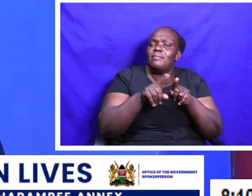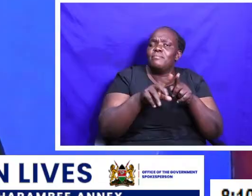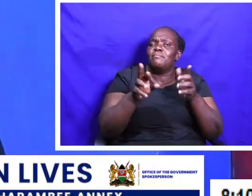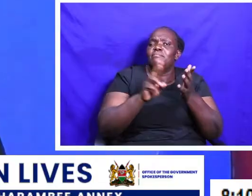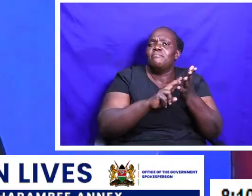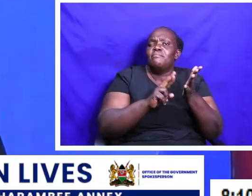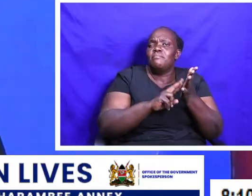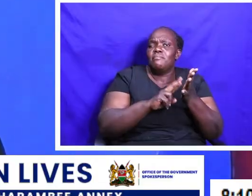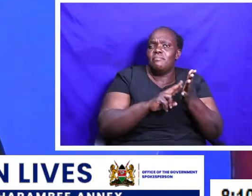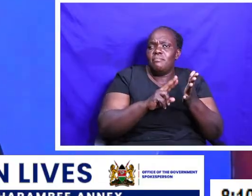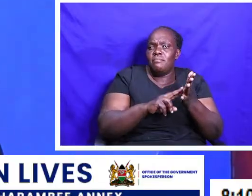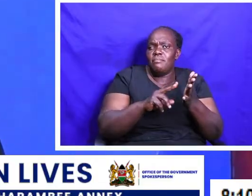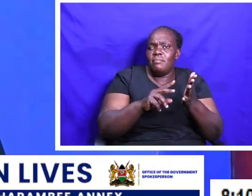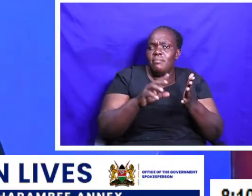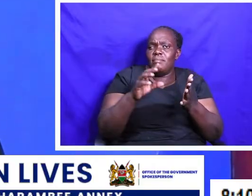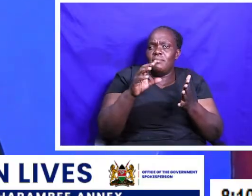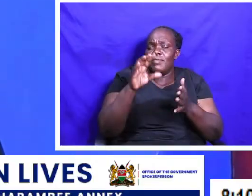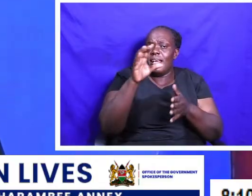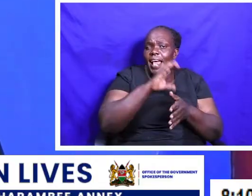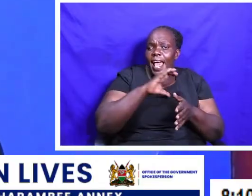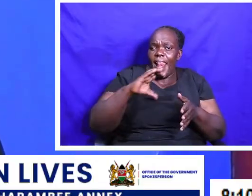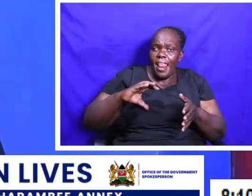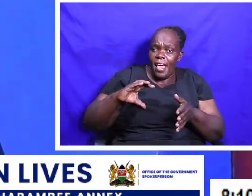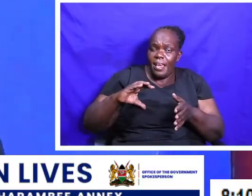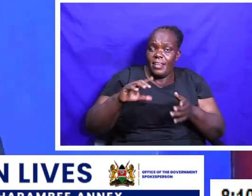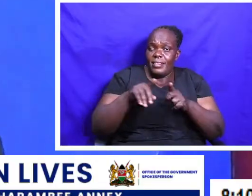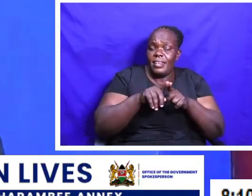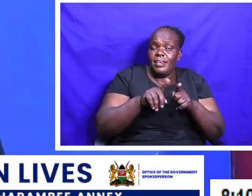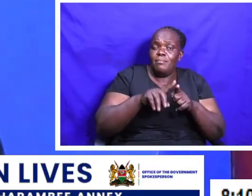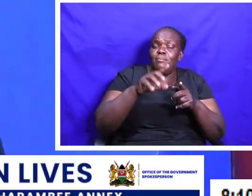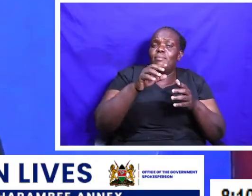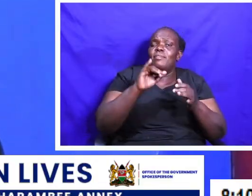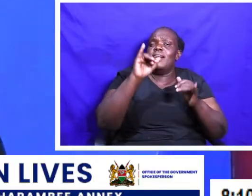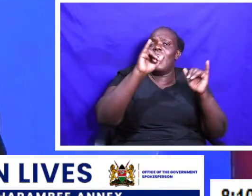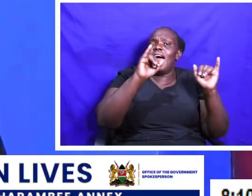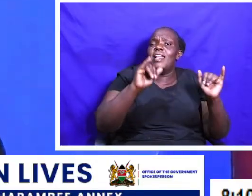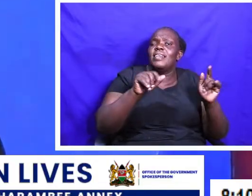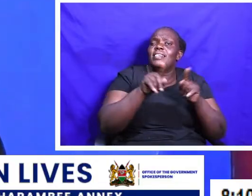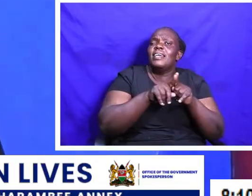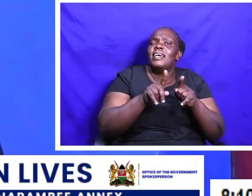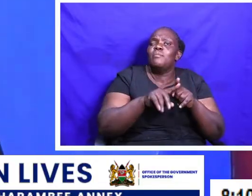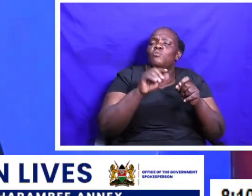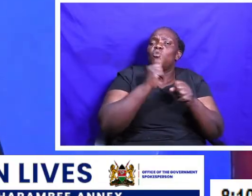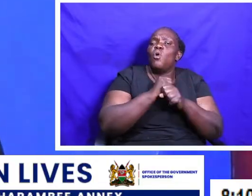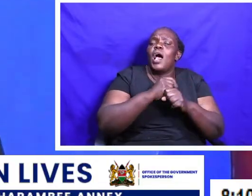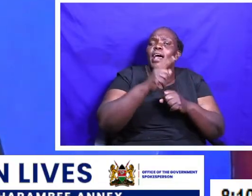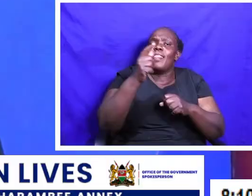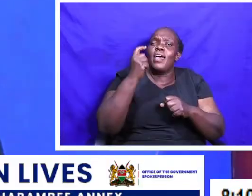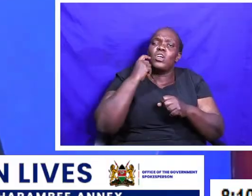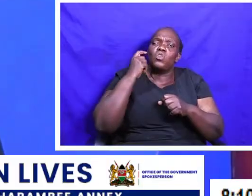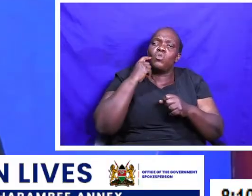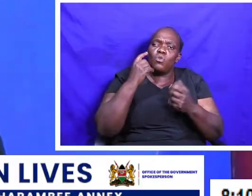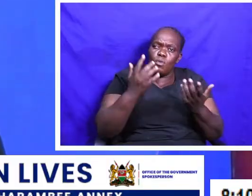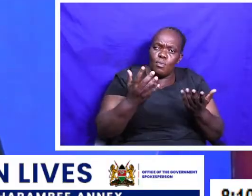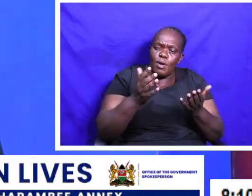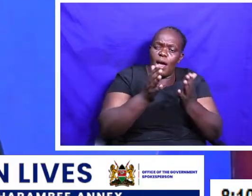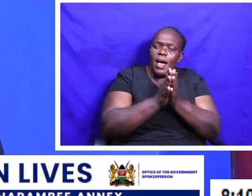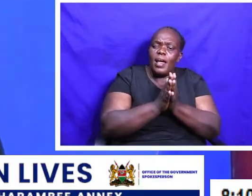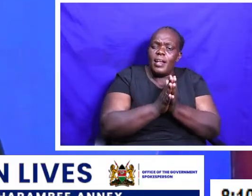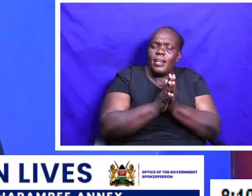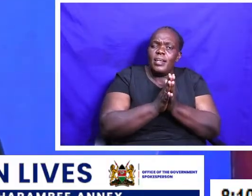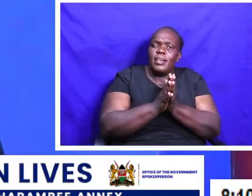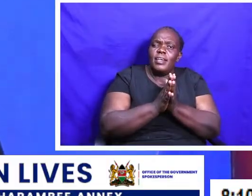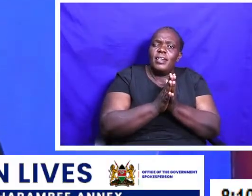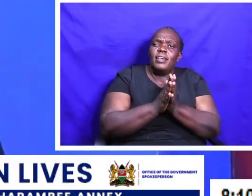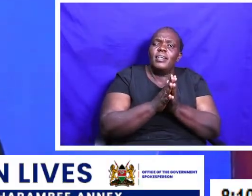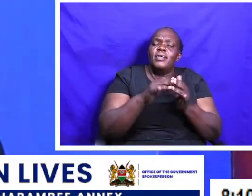Registered it as Afric Batik Imports. Okay. I started with African crafts and all that. I opened a shop there. And